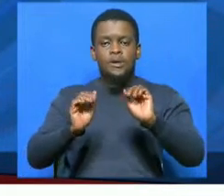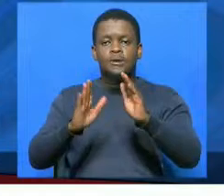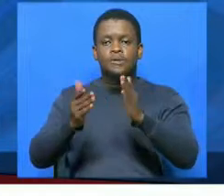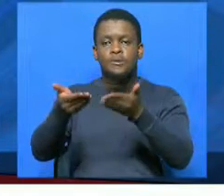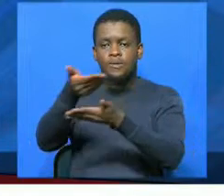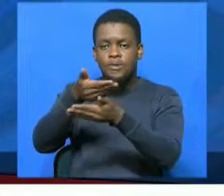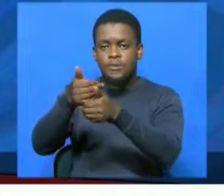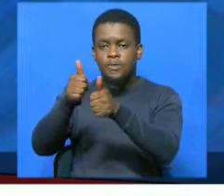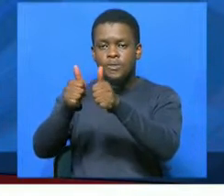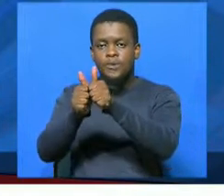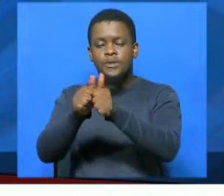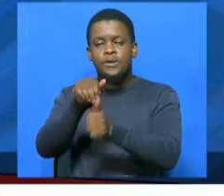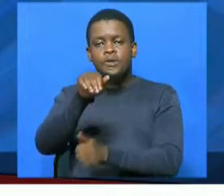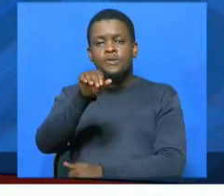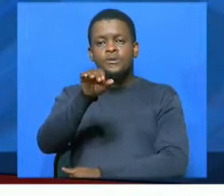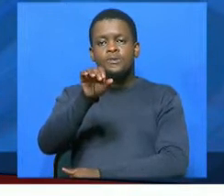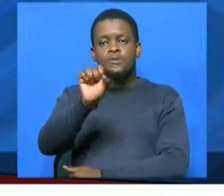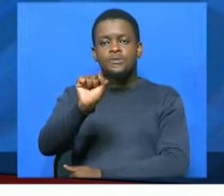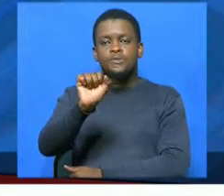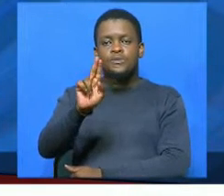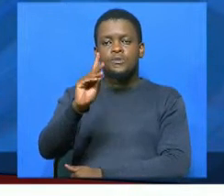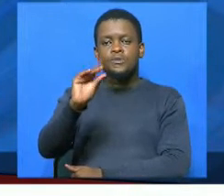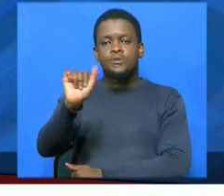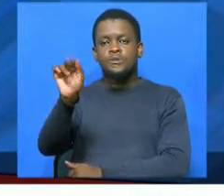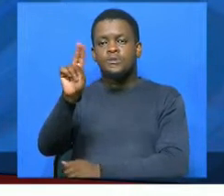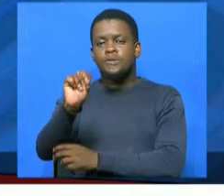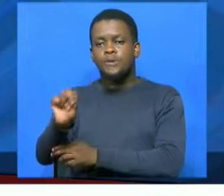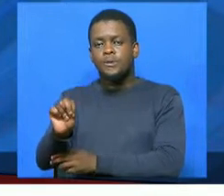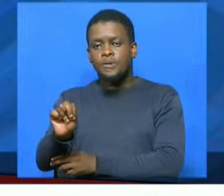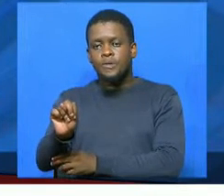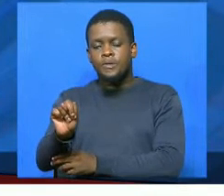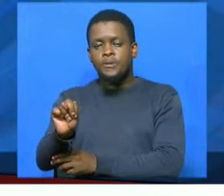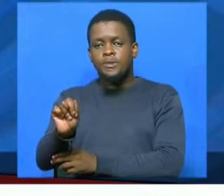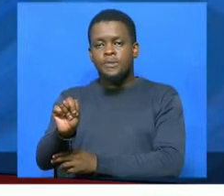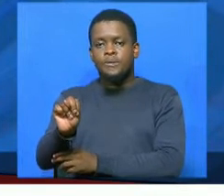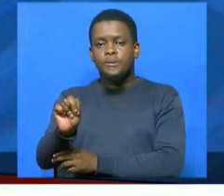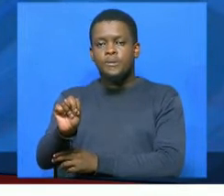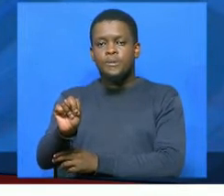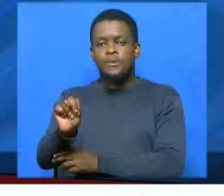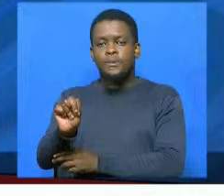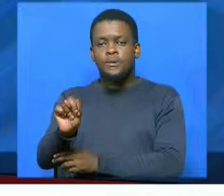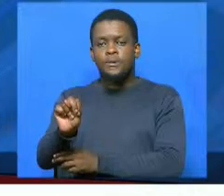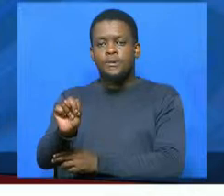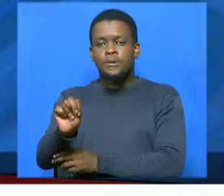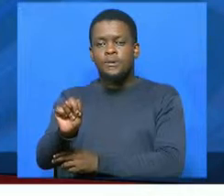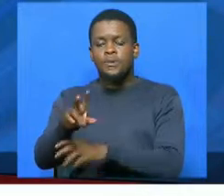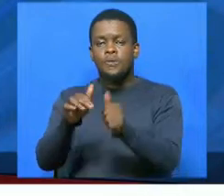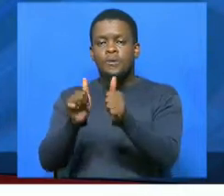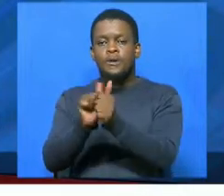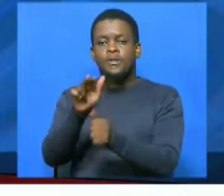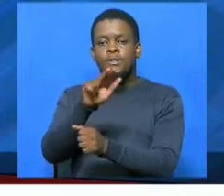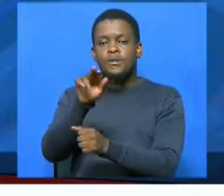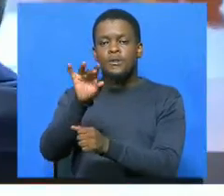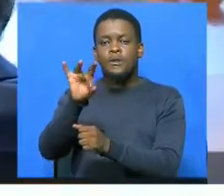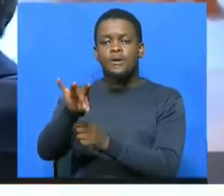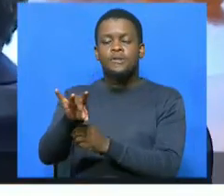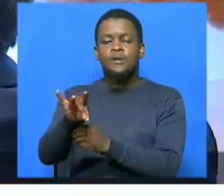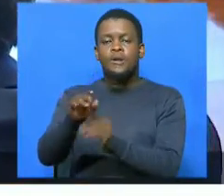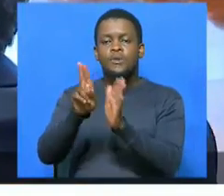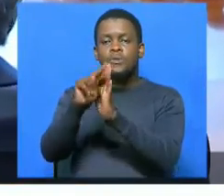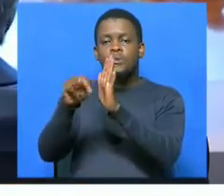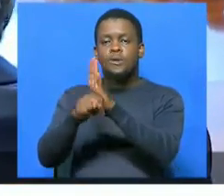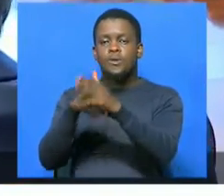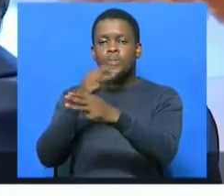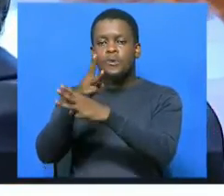Buffett Foundation on the sidelines of the just ended 38th African Union Summit. The delegation, led